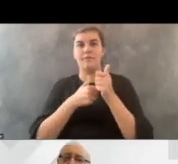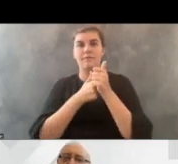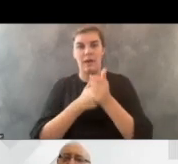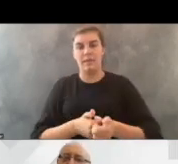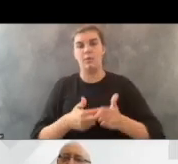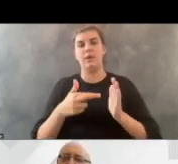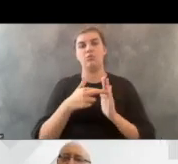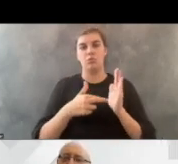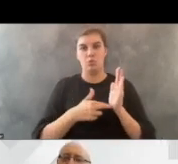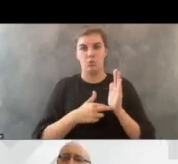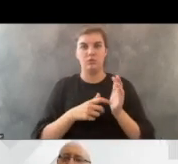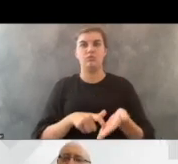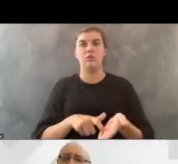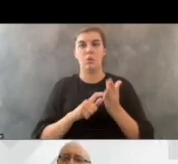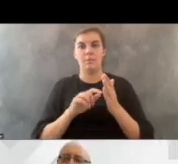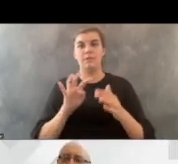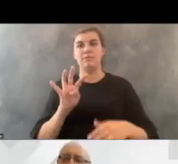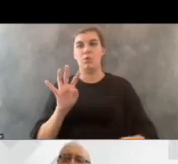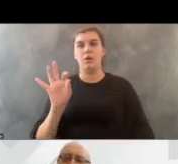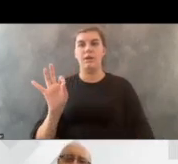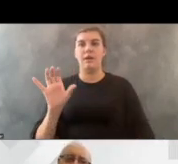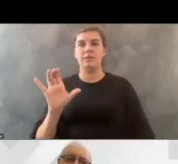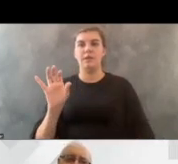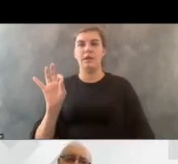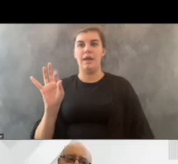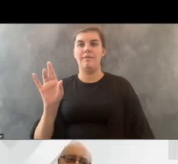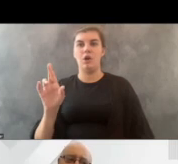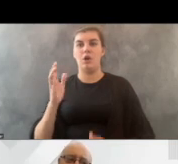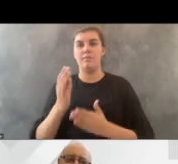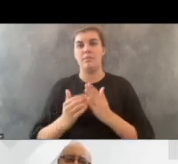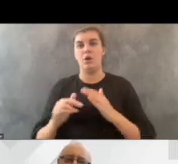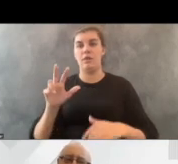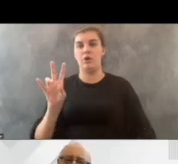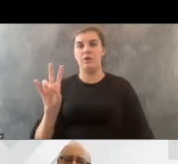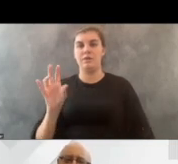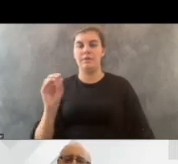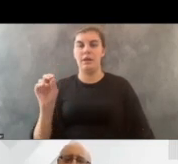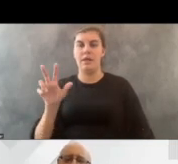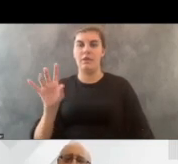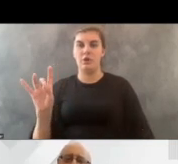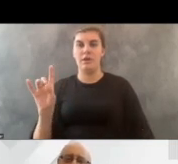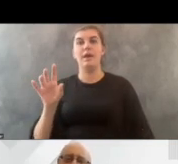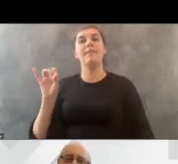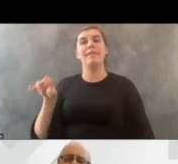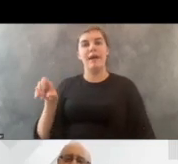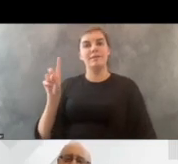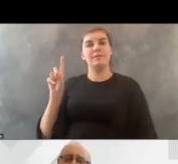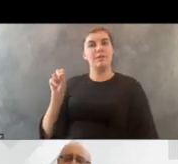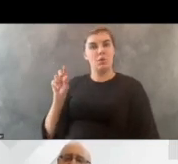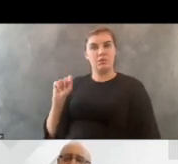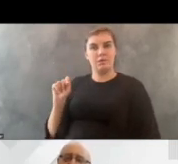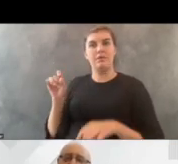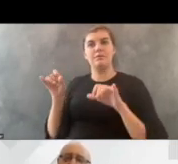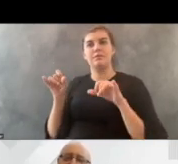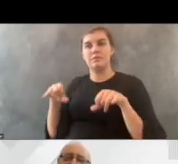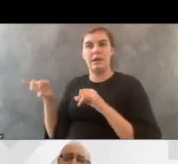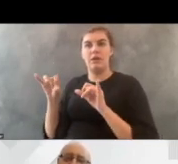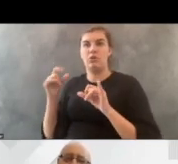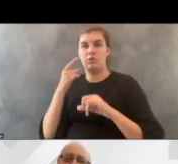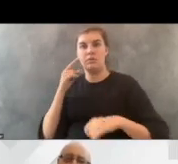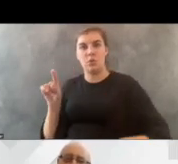pedestrian signal is provided at a single crossing, or where two accessible pedestrian signals are 10 feet or greater from each other